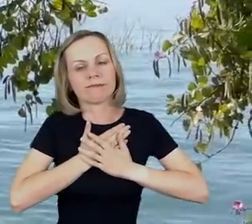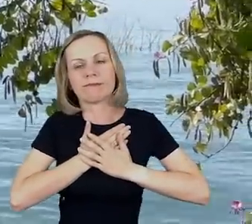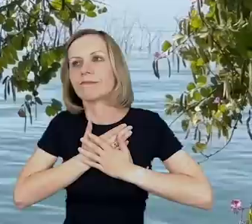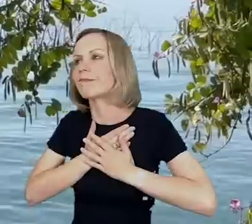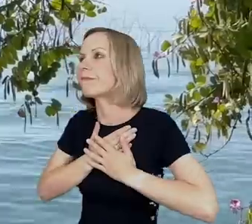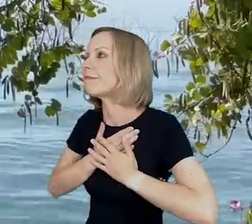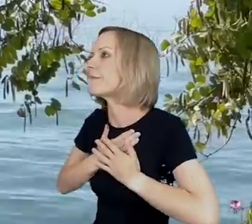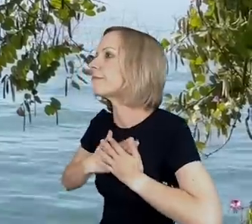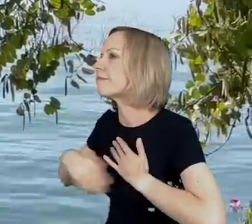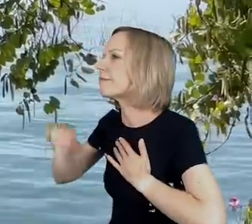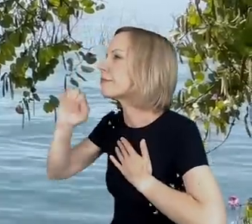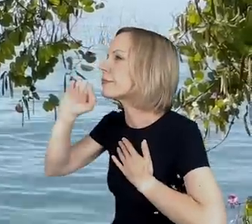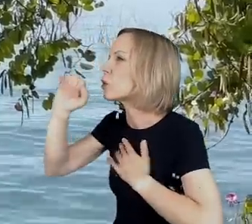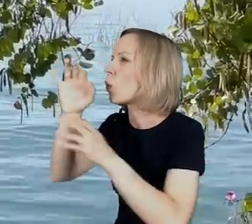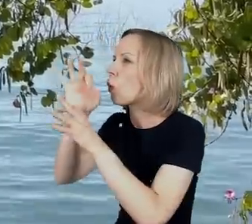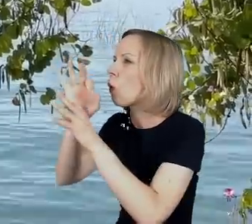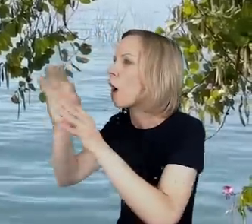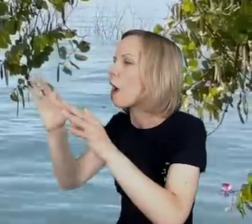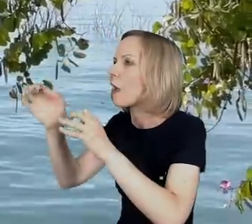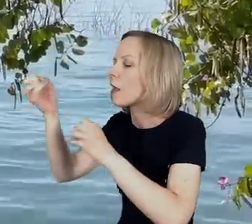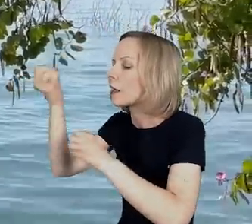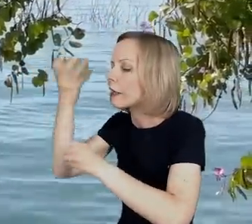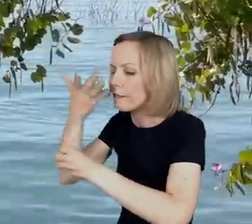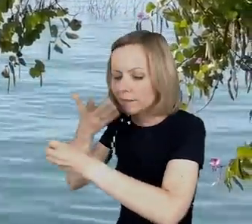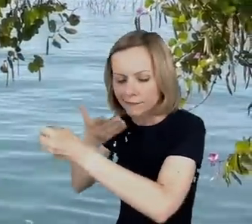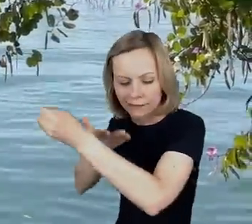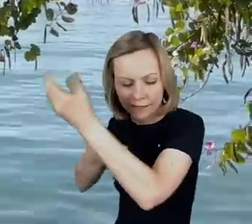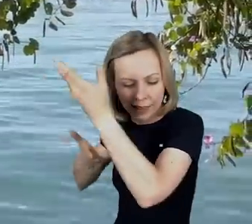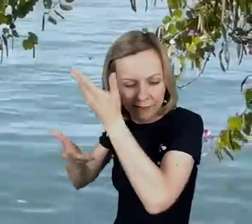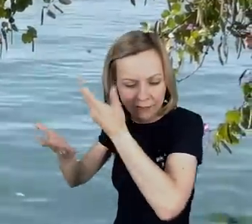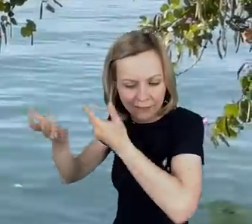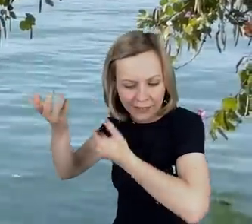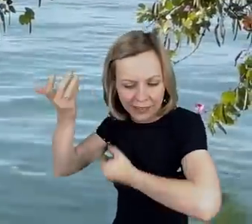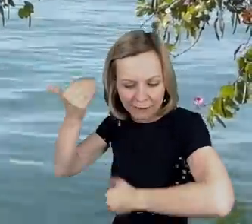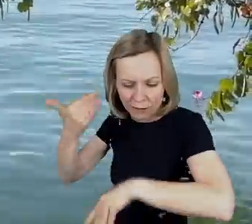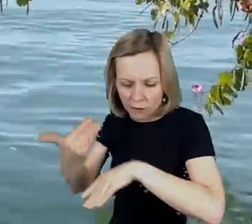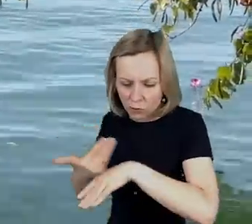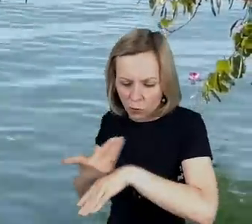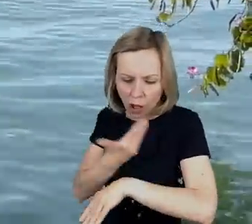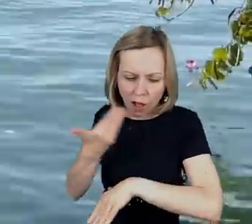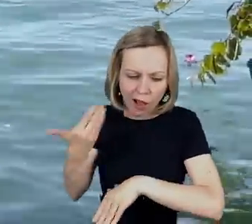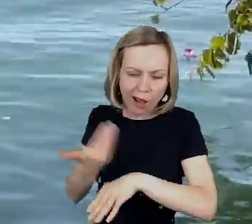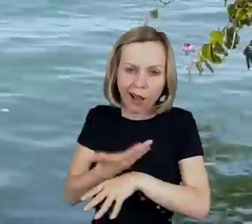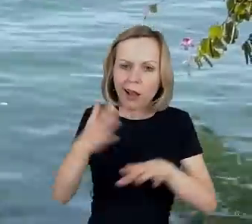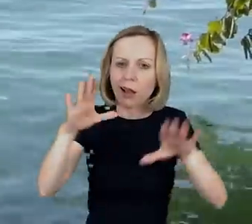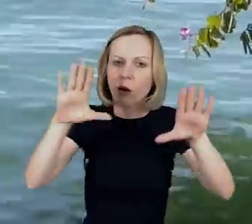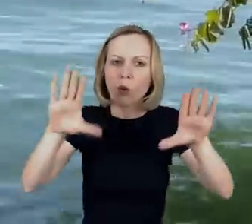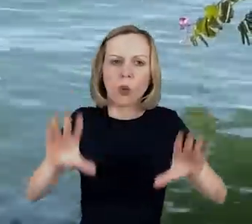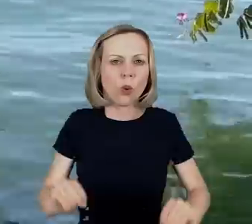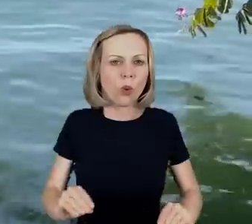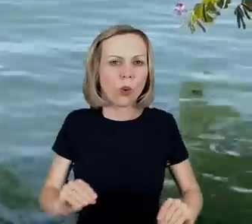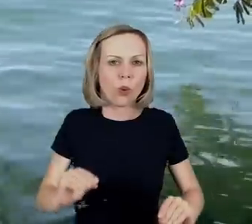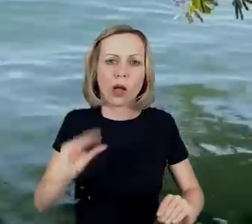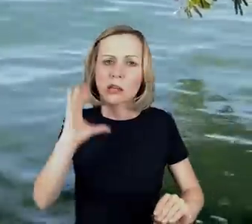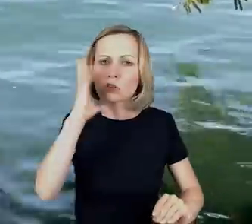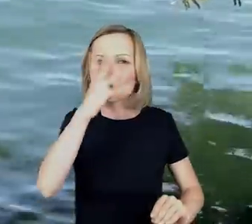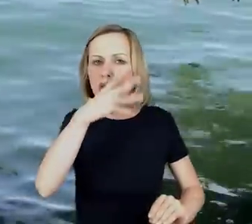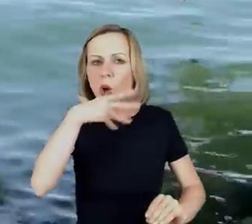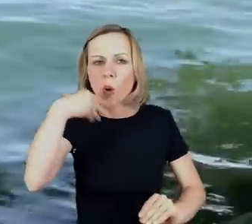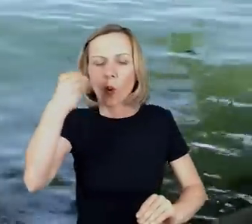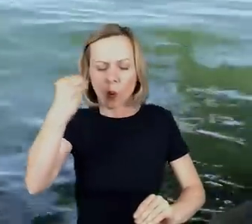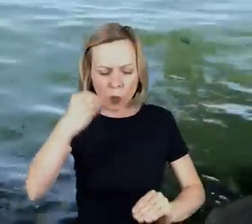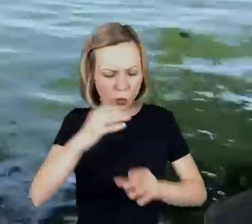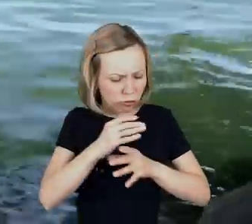Drop thy still dews of quietness, till all our striving cease. Take from our souls